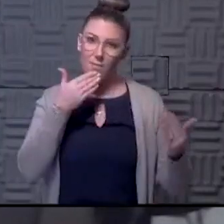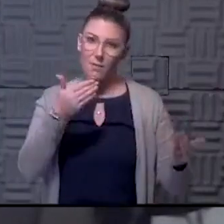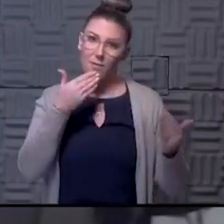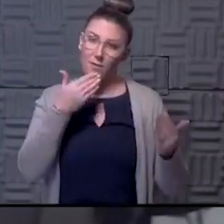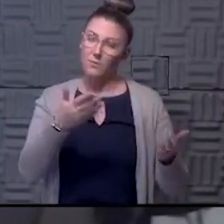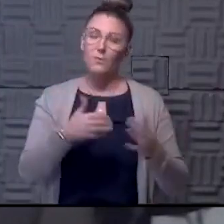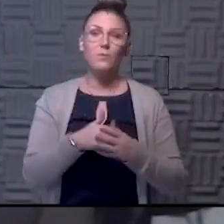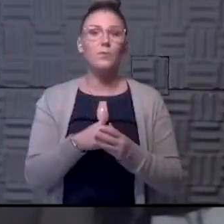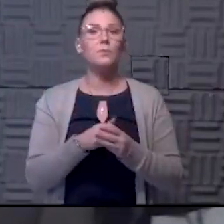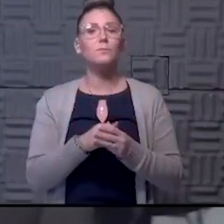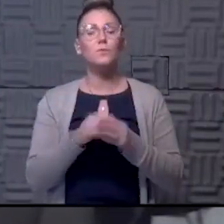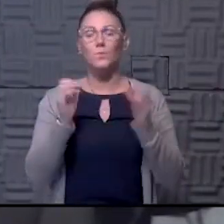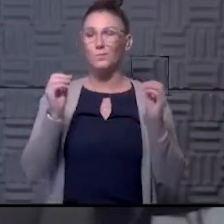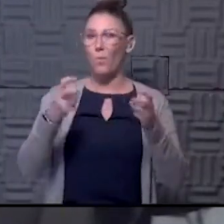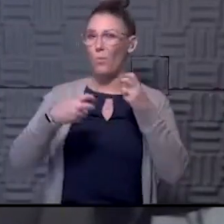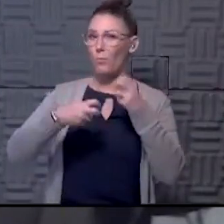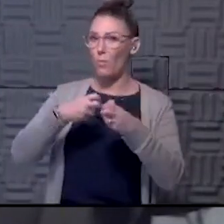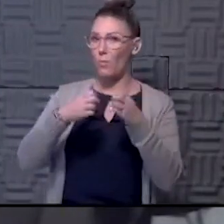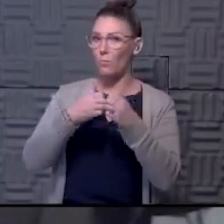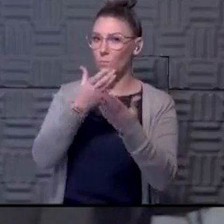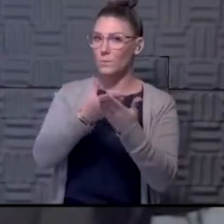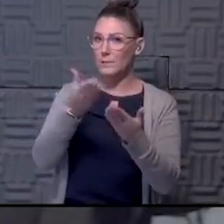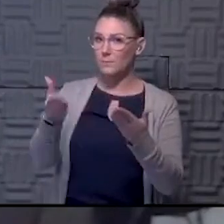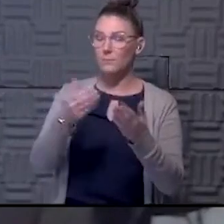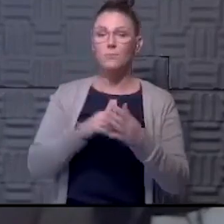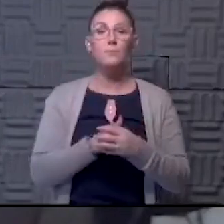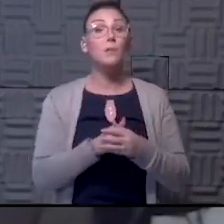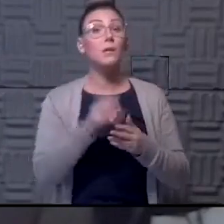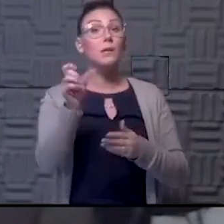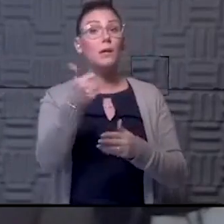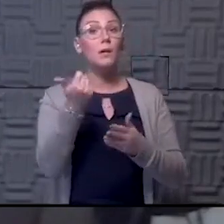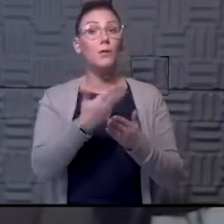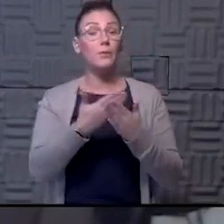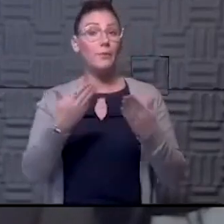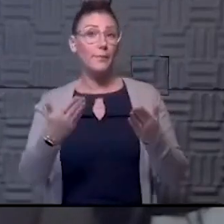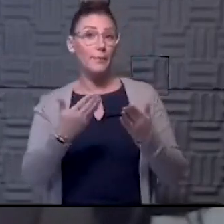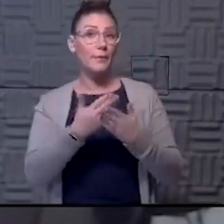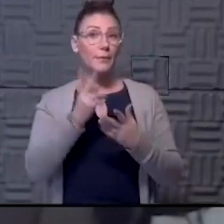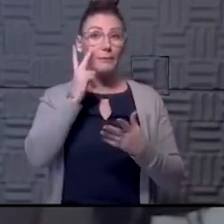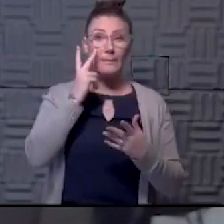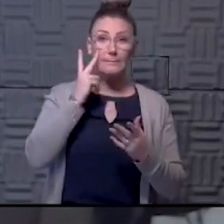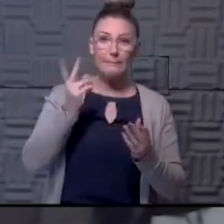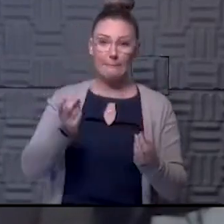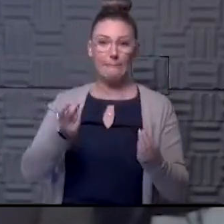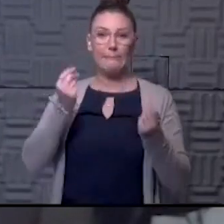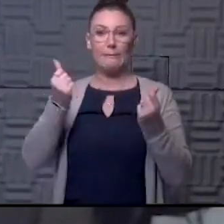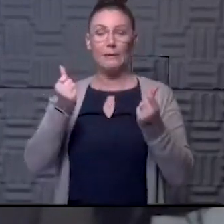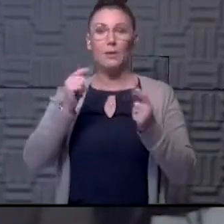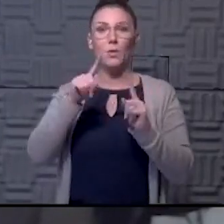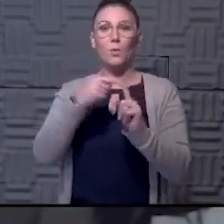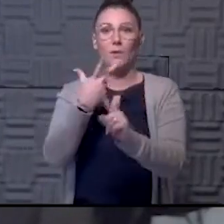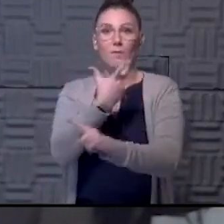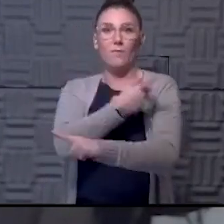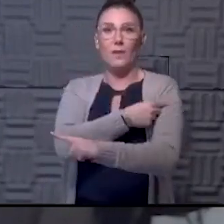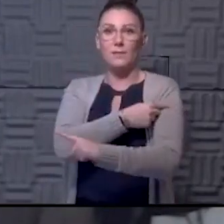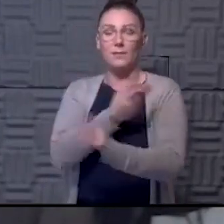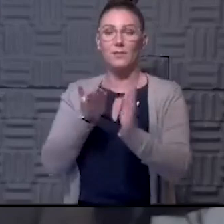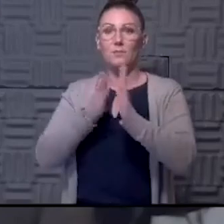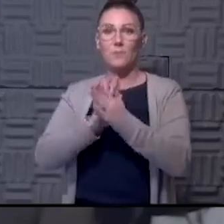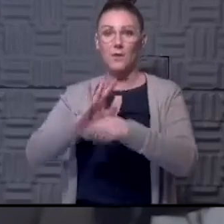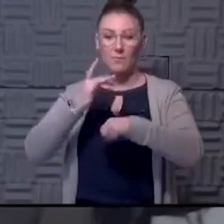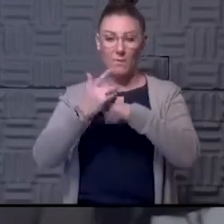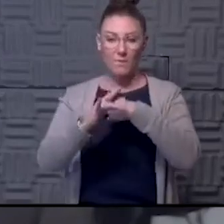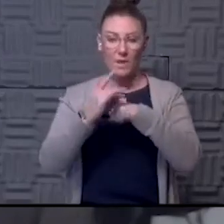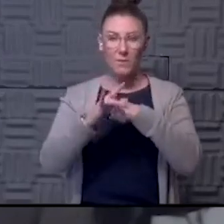problem. The other thing that we've sort of dealt with on the fly is just as vaccinations have become available, we've